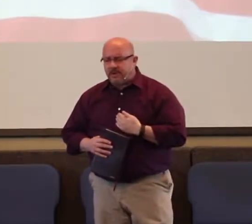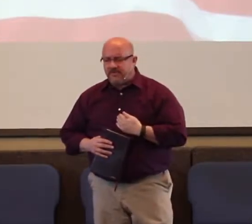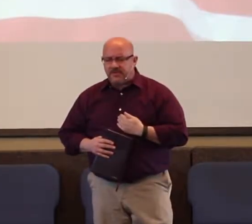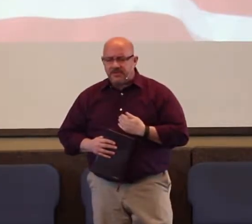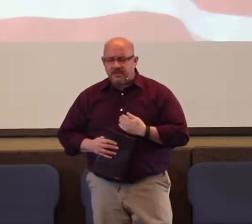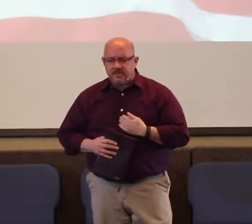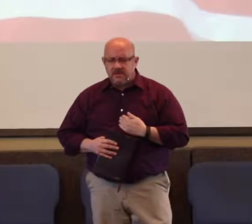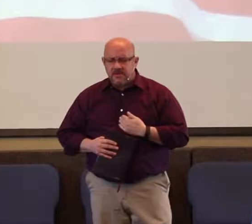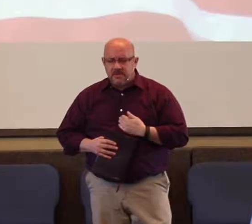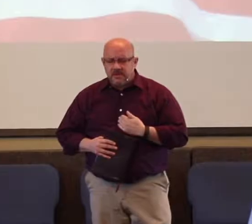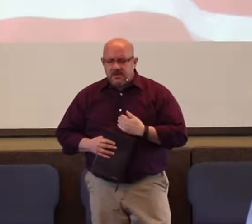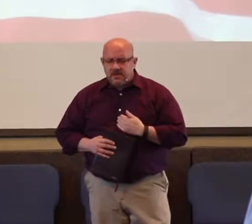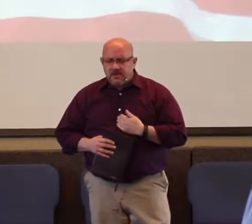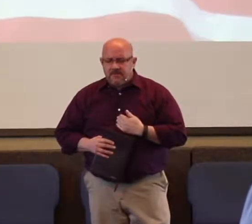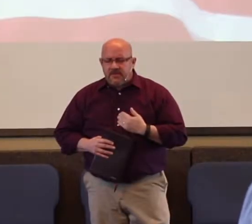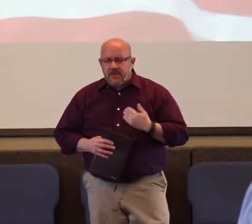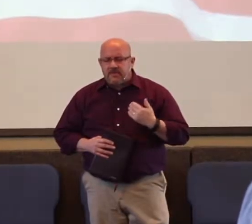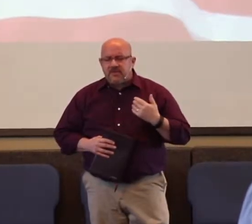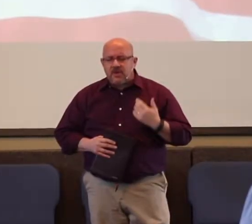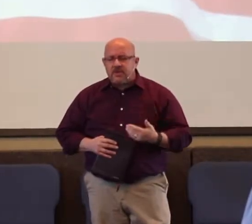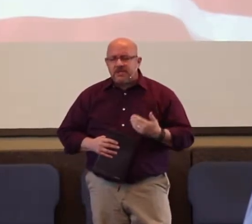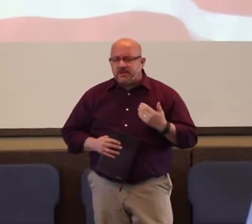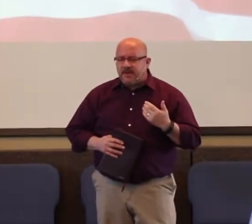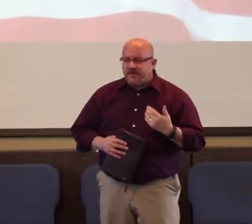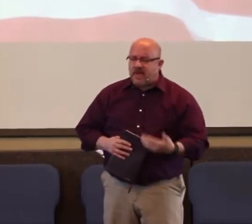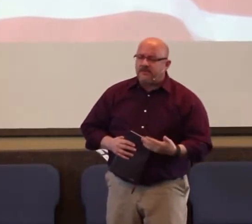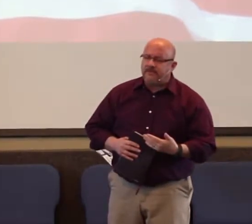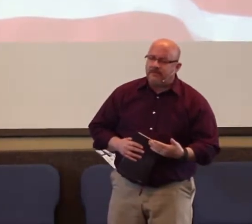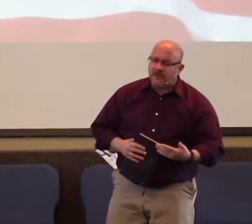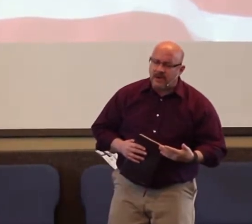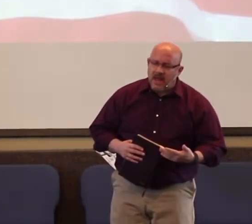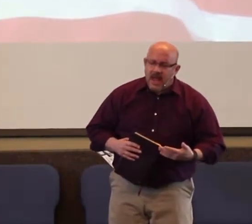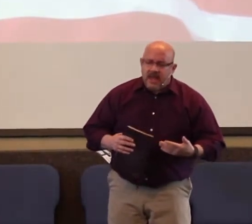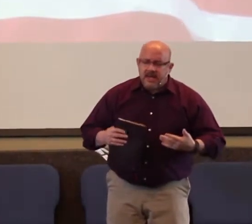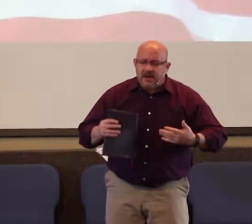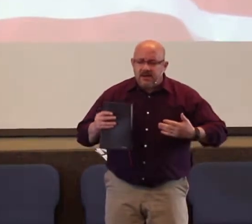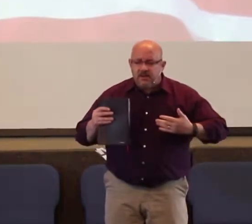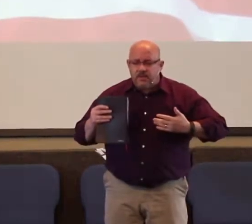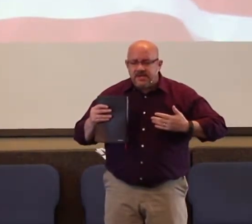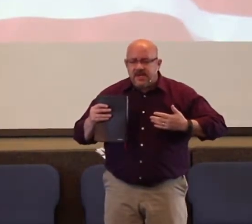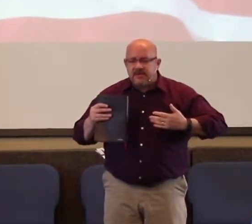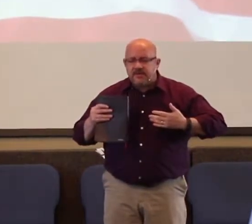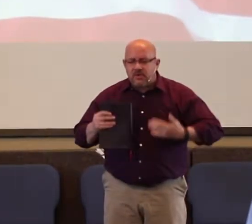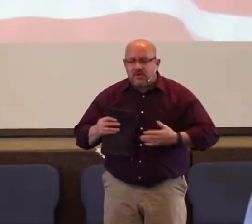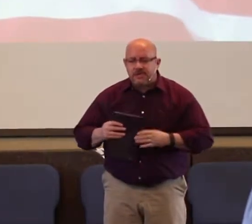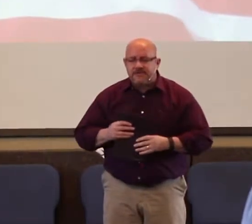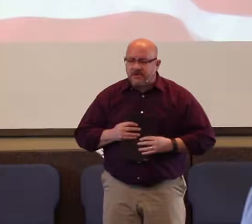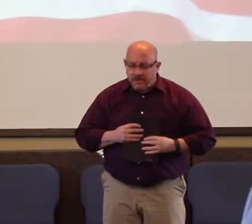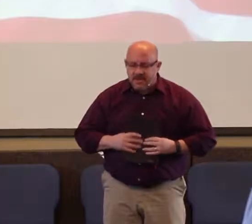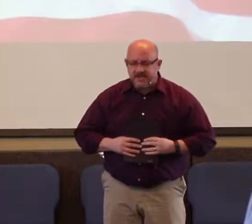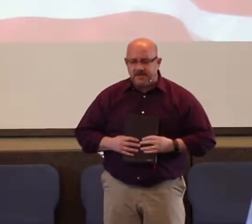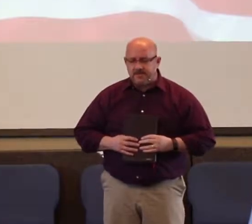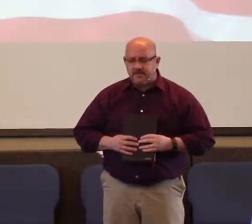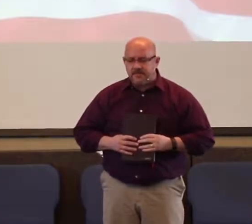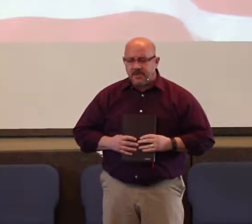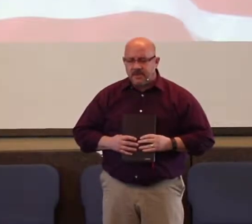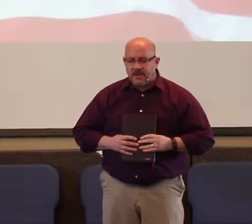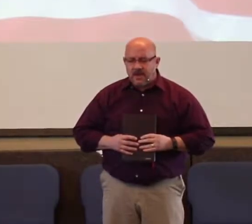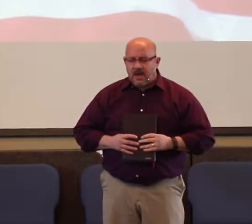and every one of us. Father, we have so much to be thankful for, and yet I know we take so much for